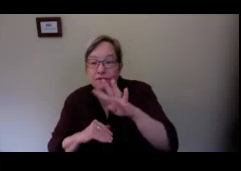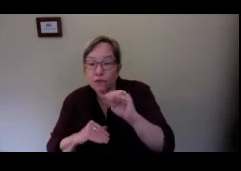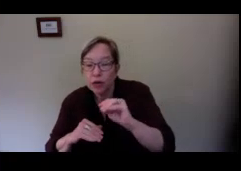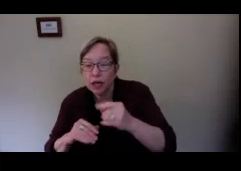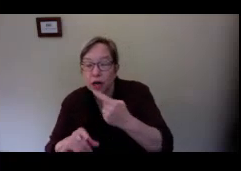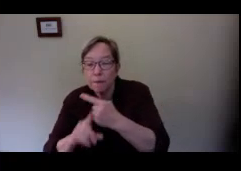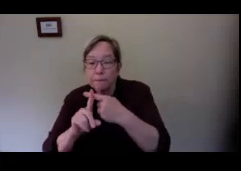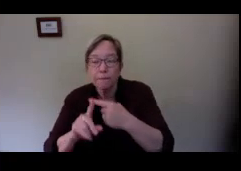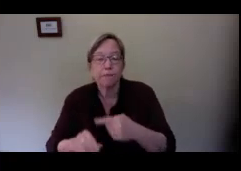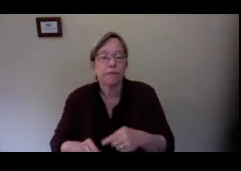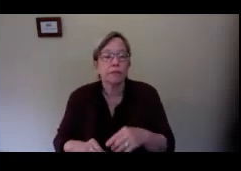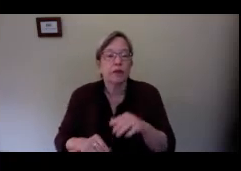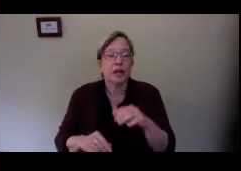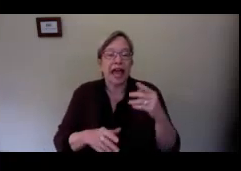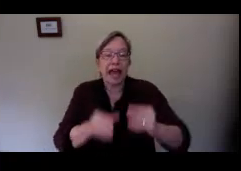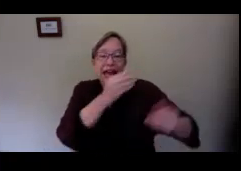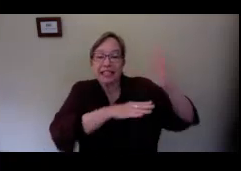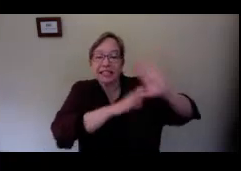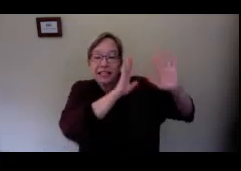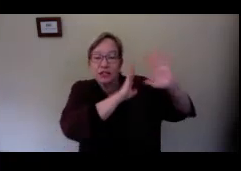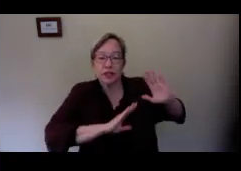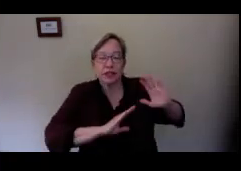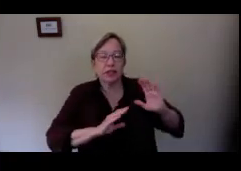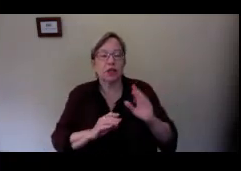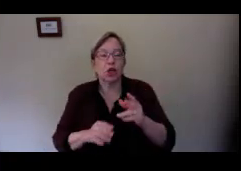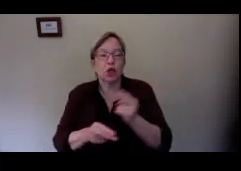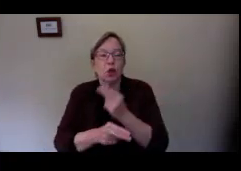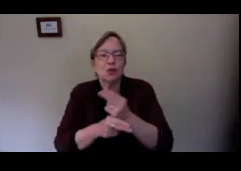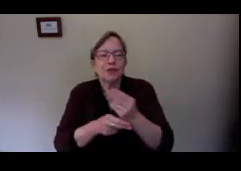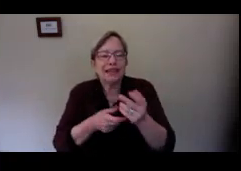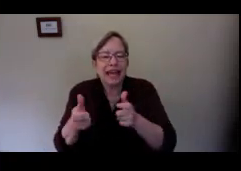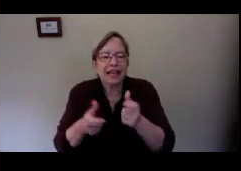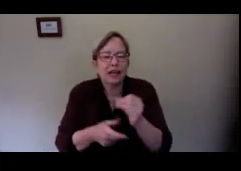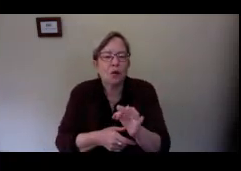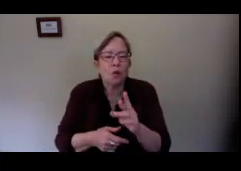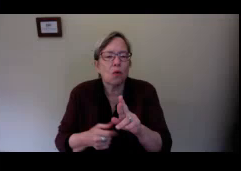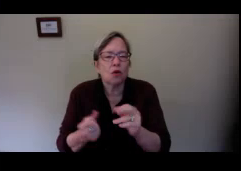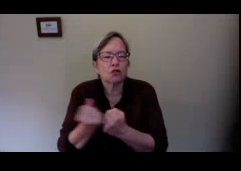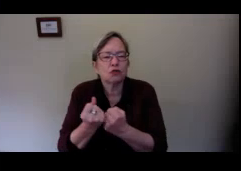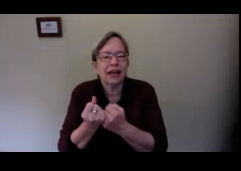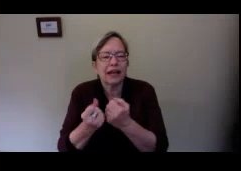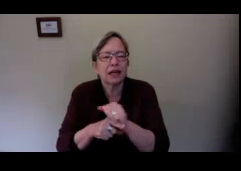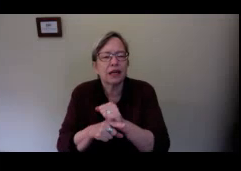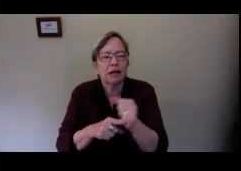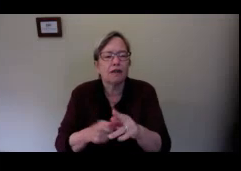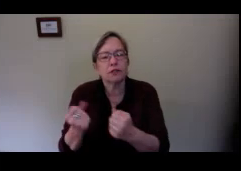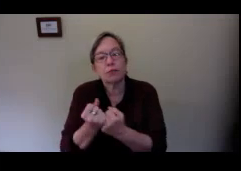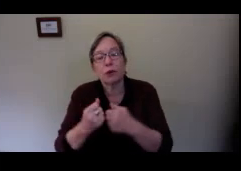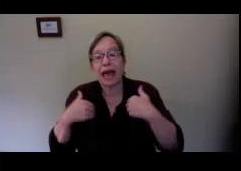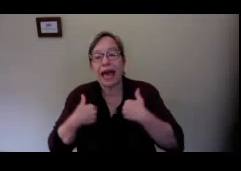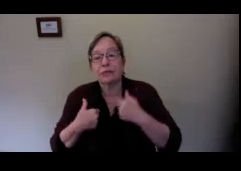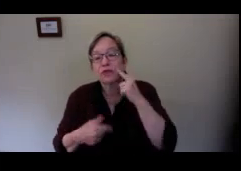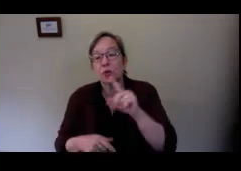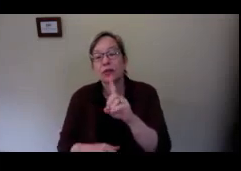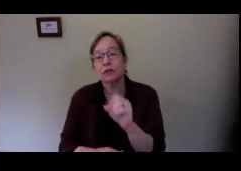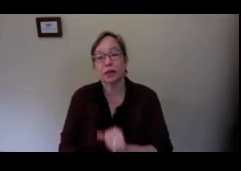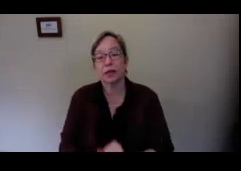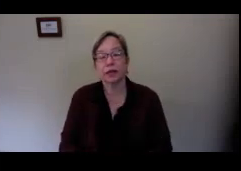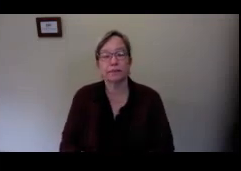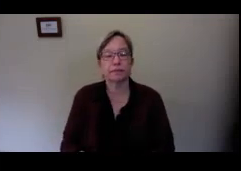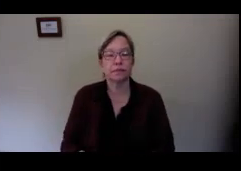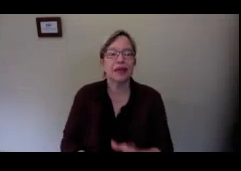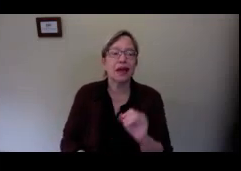above, ancestry, use, handling, or training of support animals for disability, and